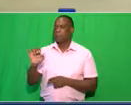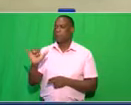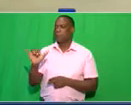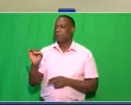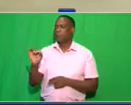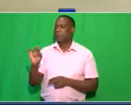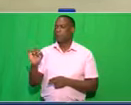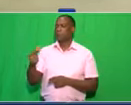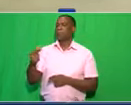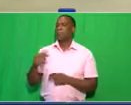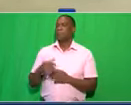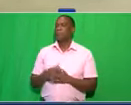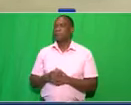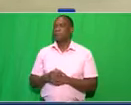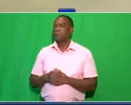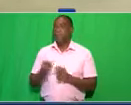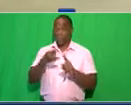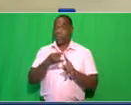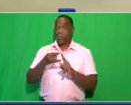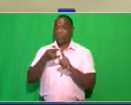Welcome.